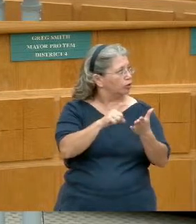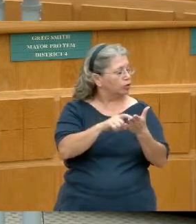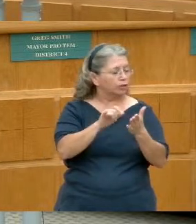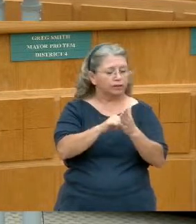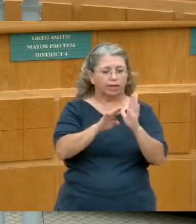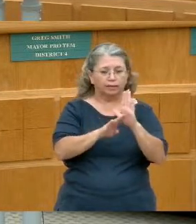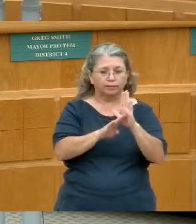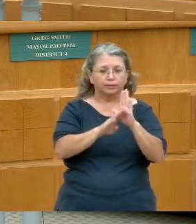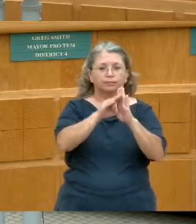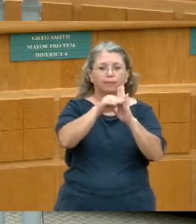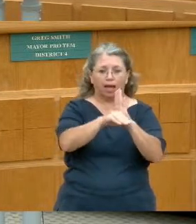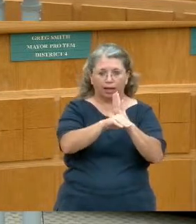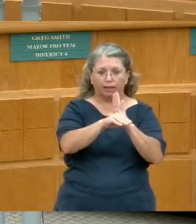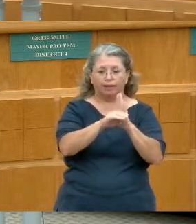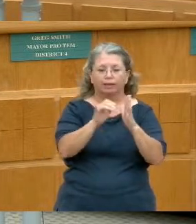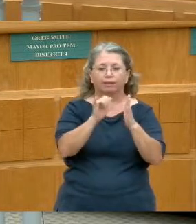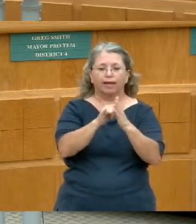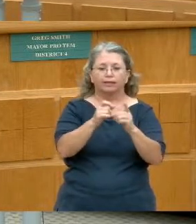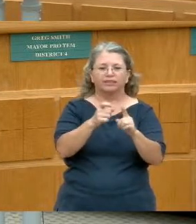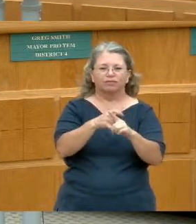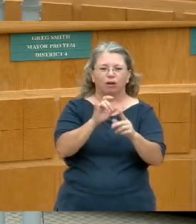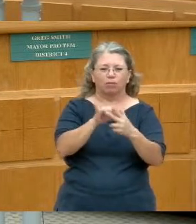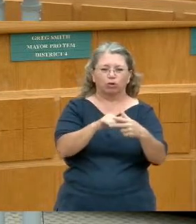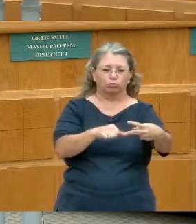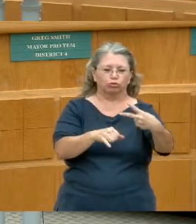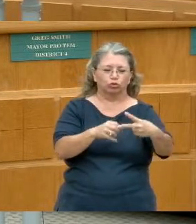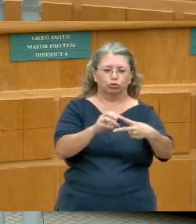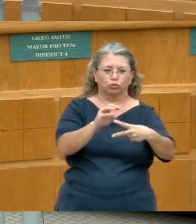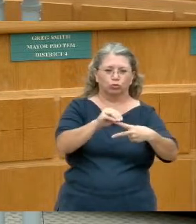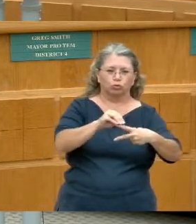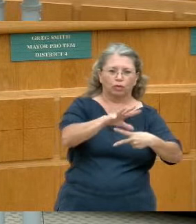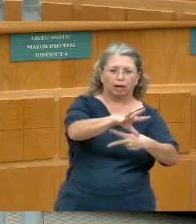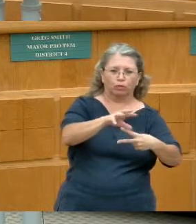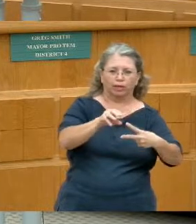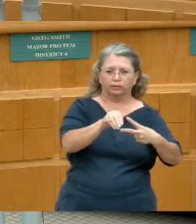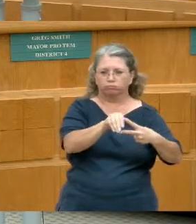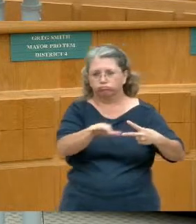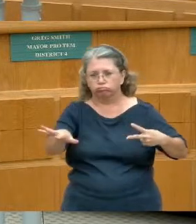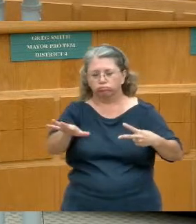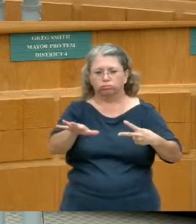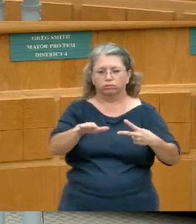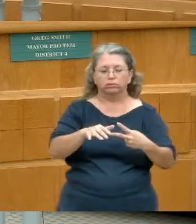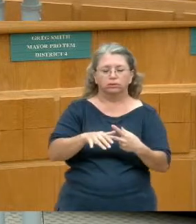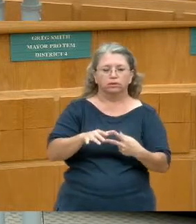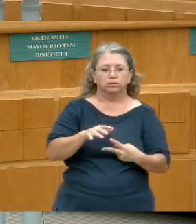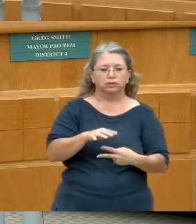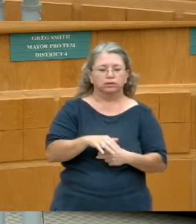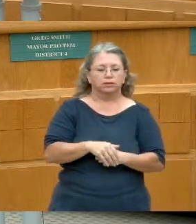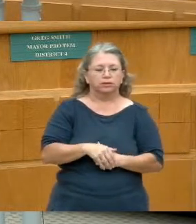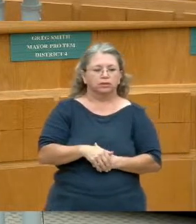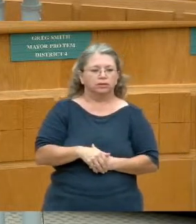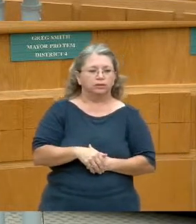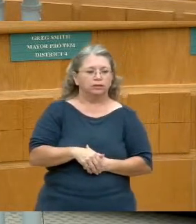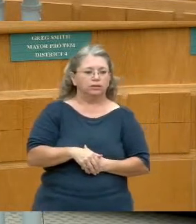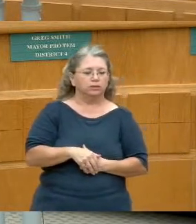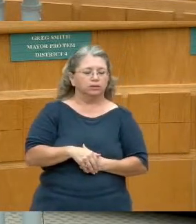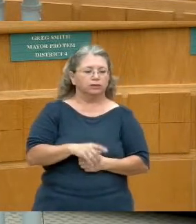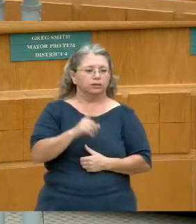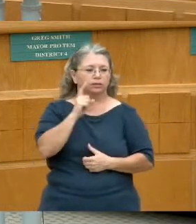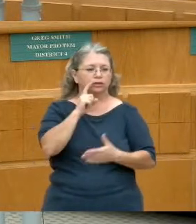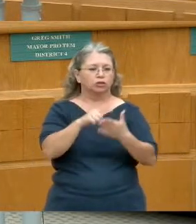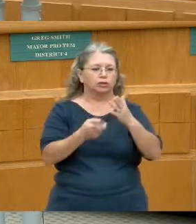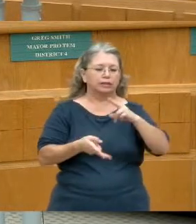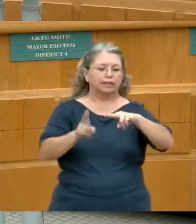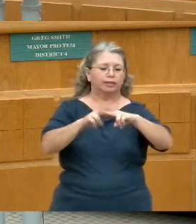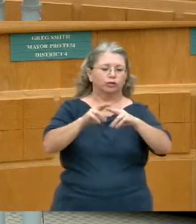outbreaks. Now you're going to see deviations from that average line. We're seeing right now an increase in the number of